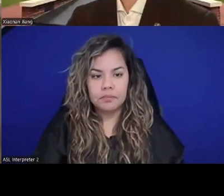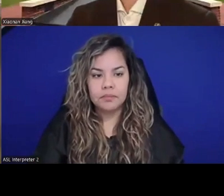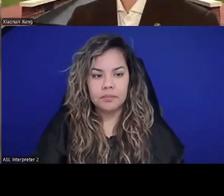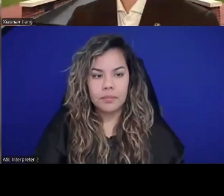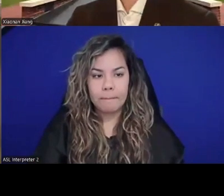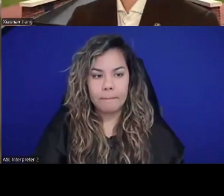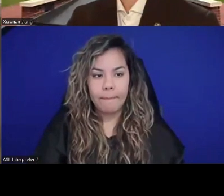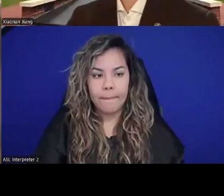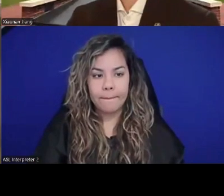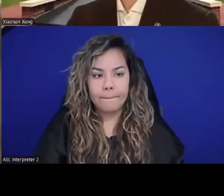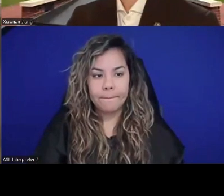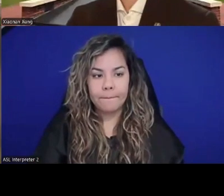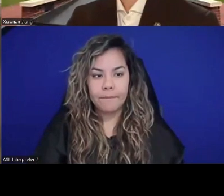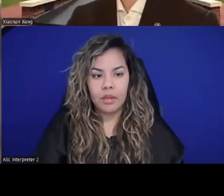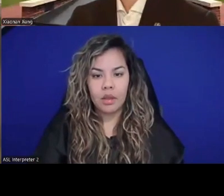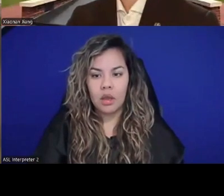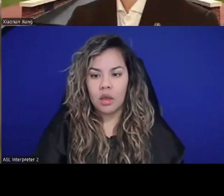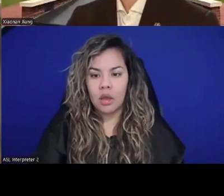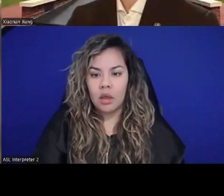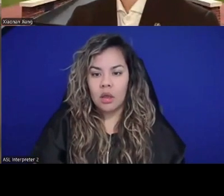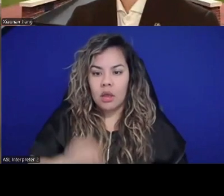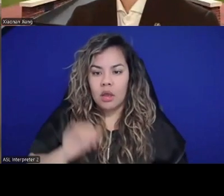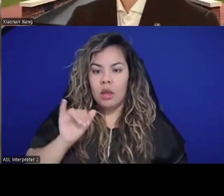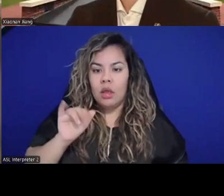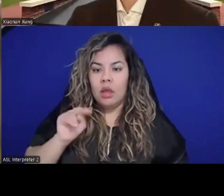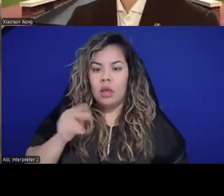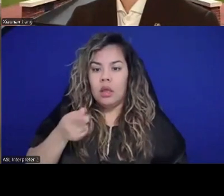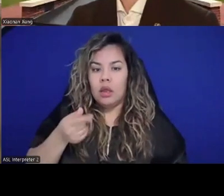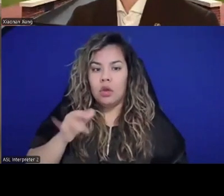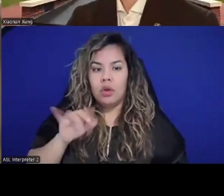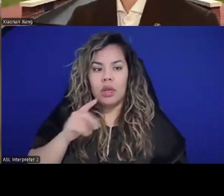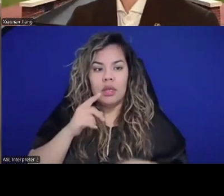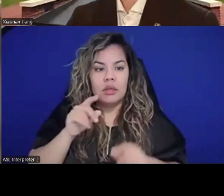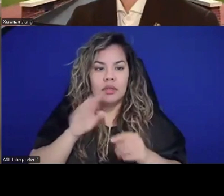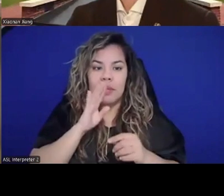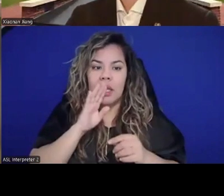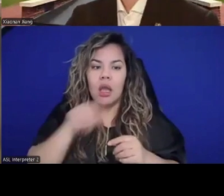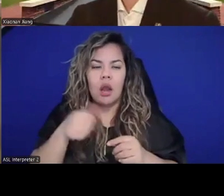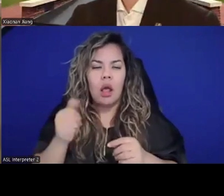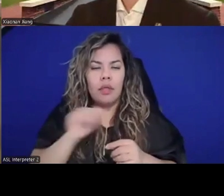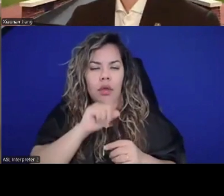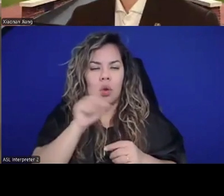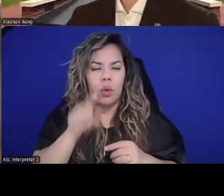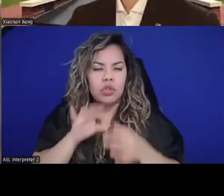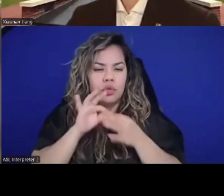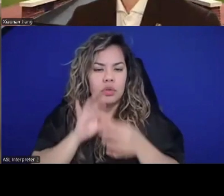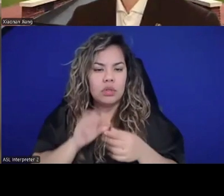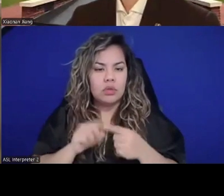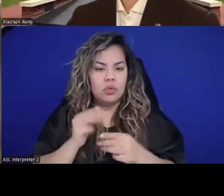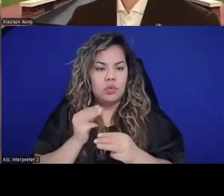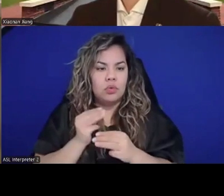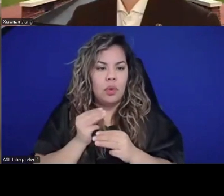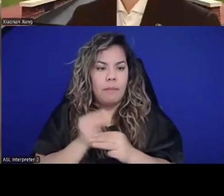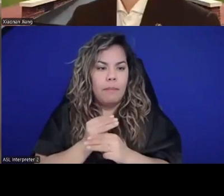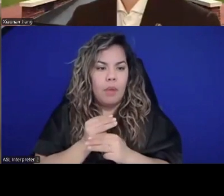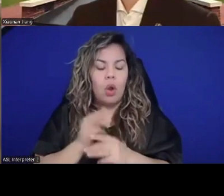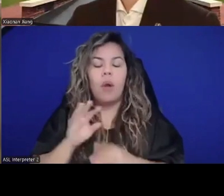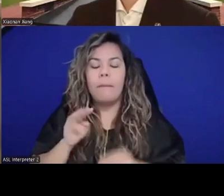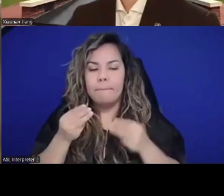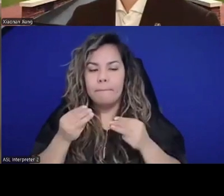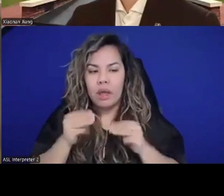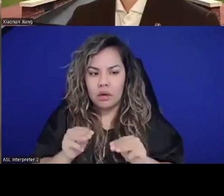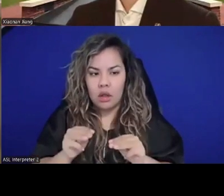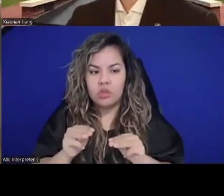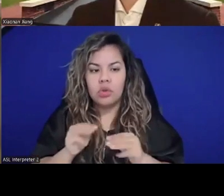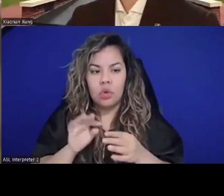Okay. If I may, there is another question with respect to methodological aspects. The question